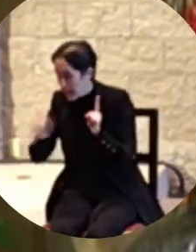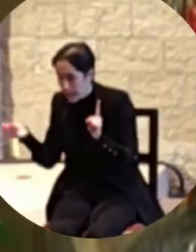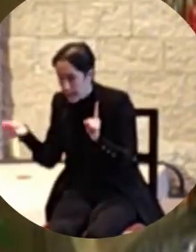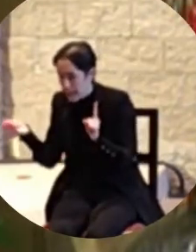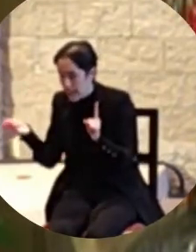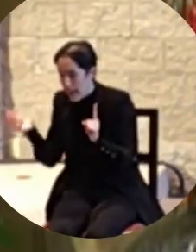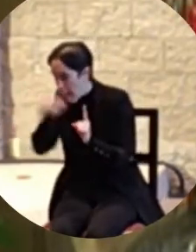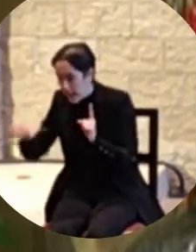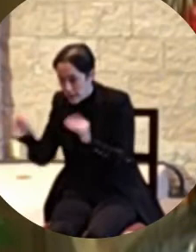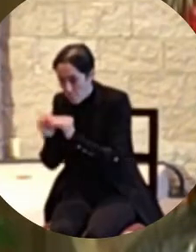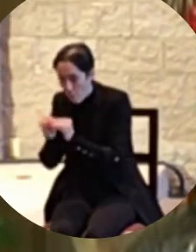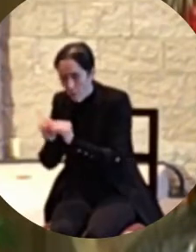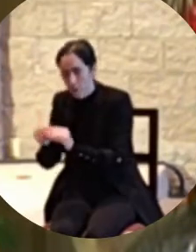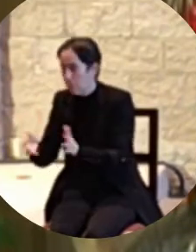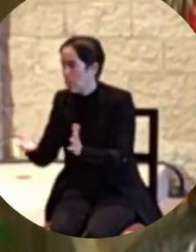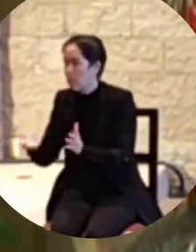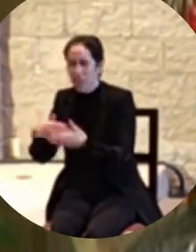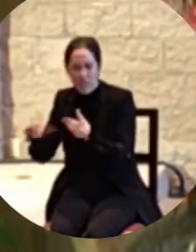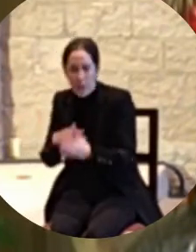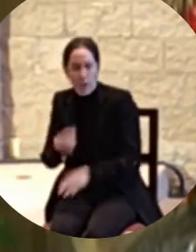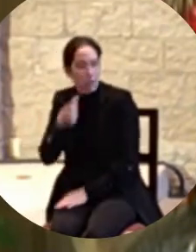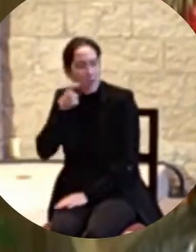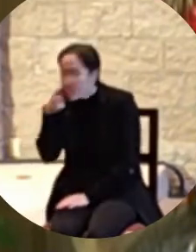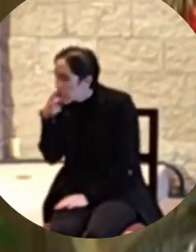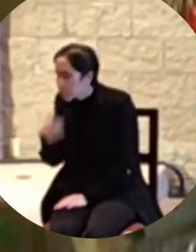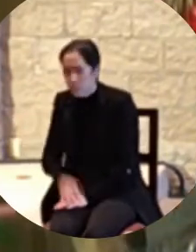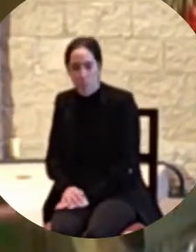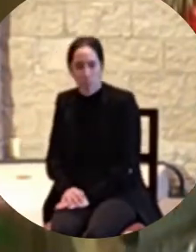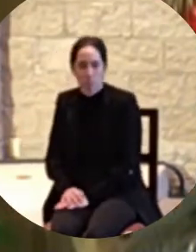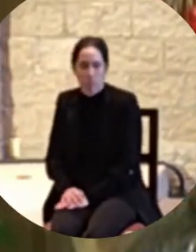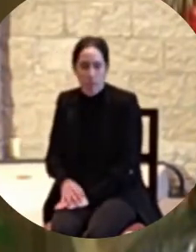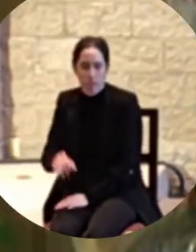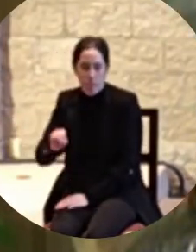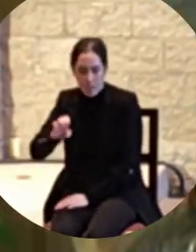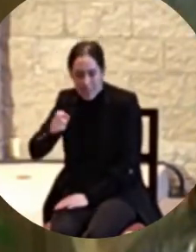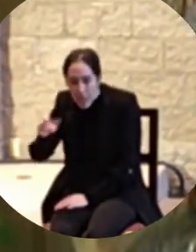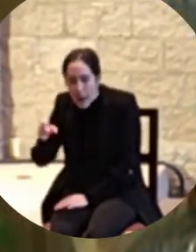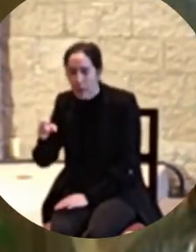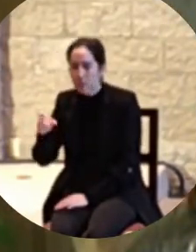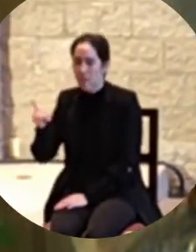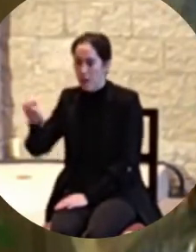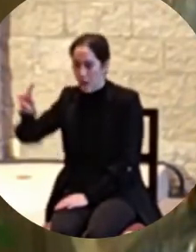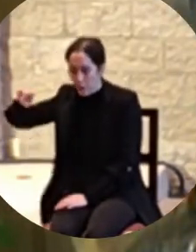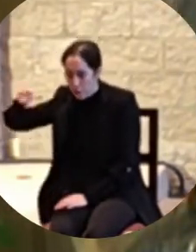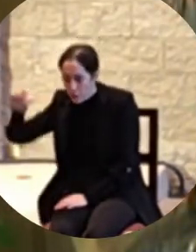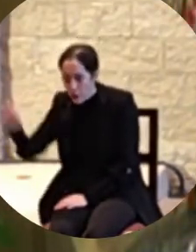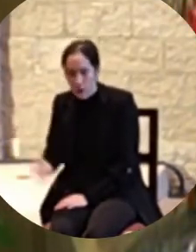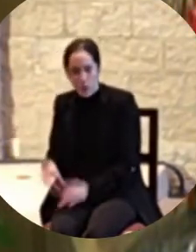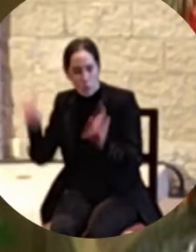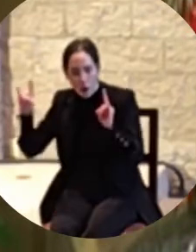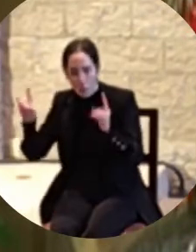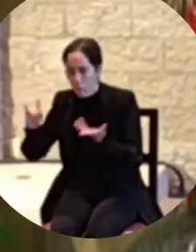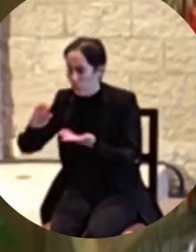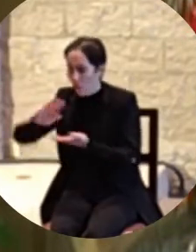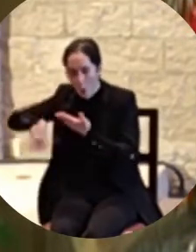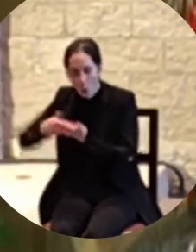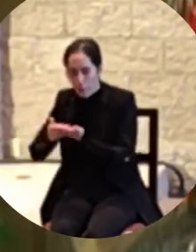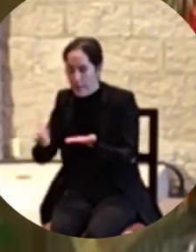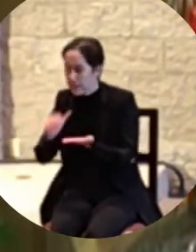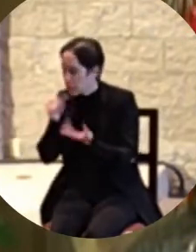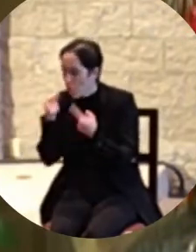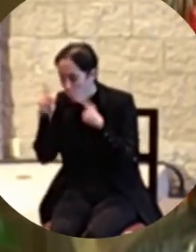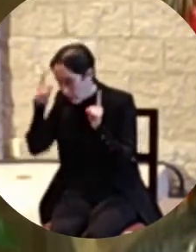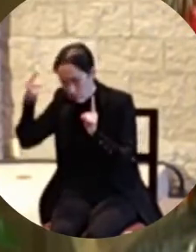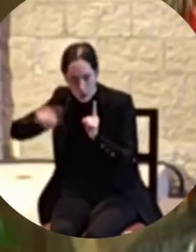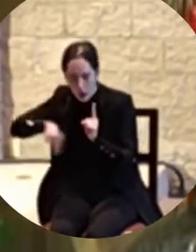Regardless of whether it's addiction, regardless of whether it's sex, drugs, and rock and roll, regardless of what it is, those things that don't work, we go through